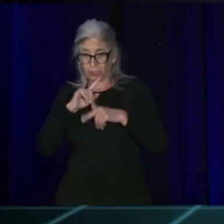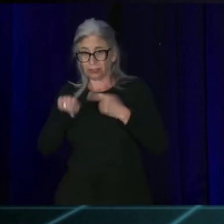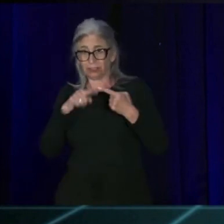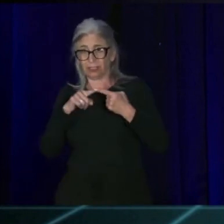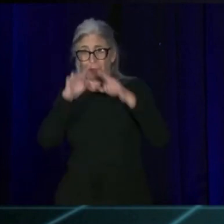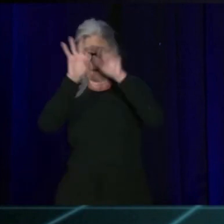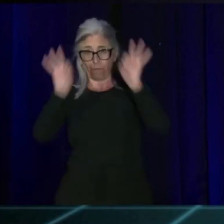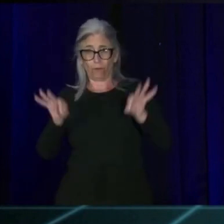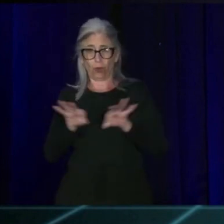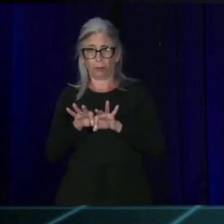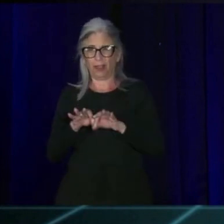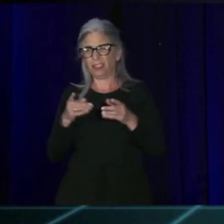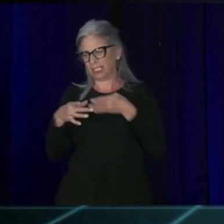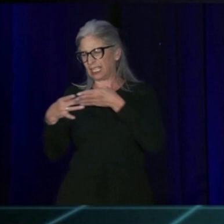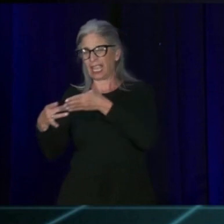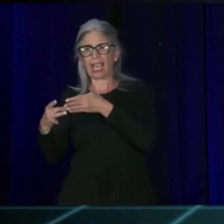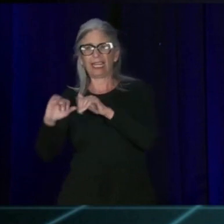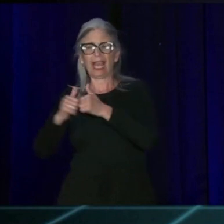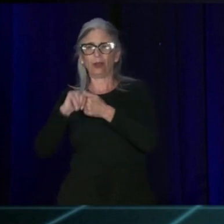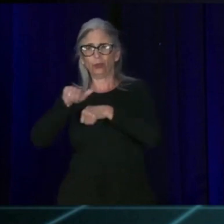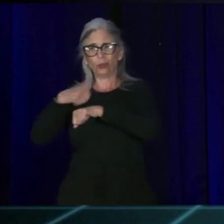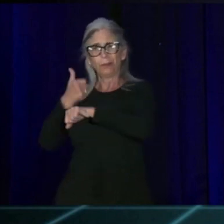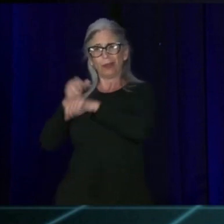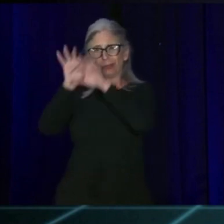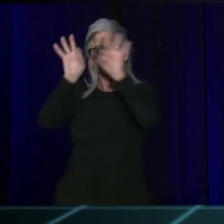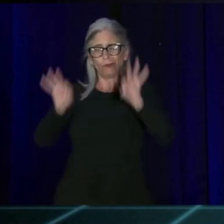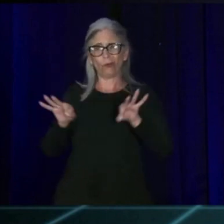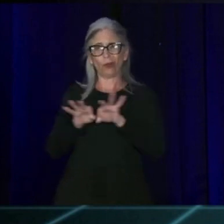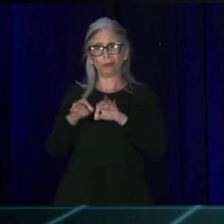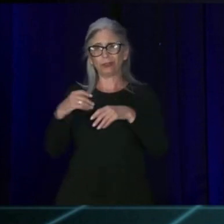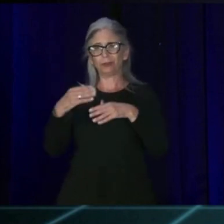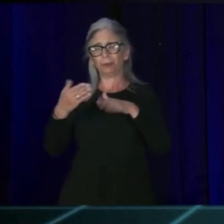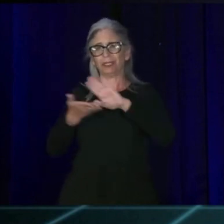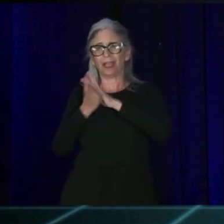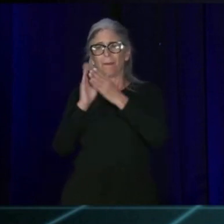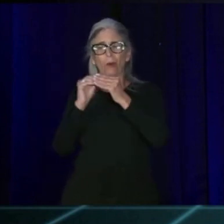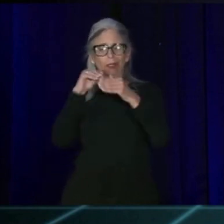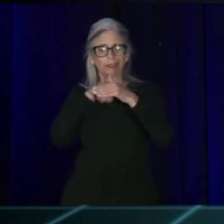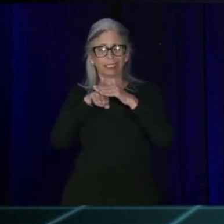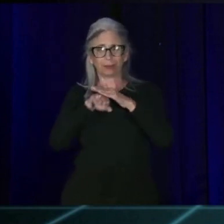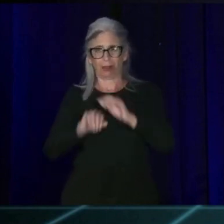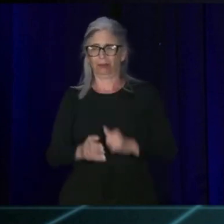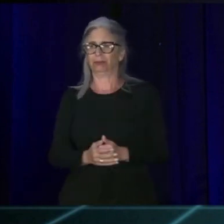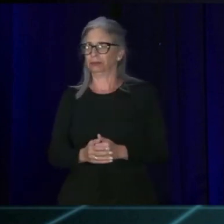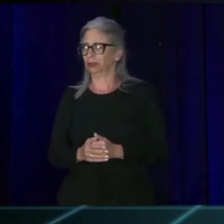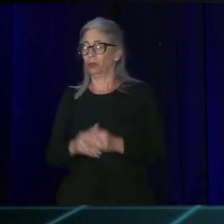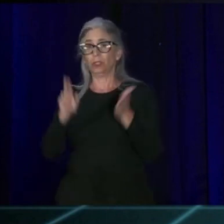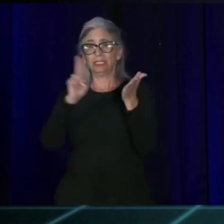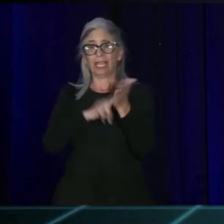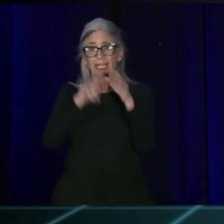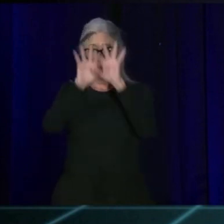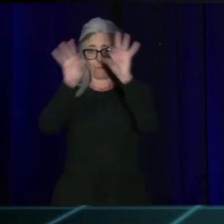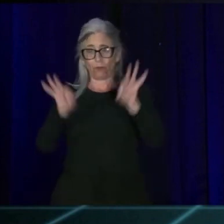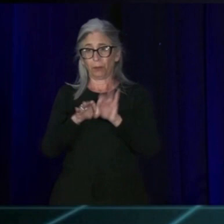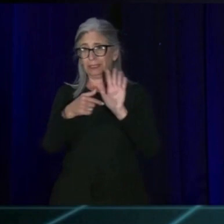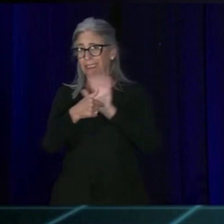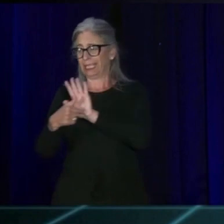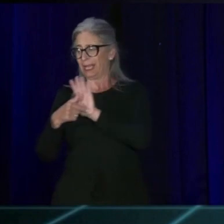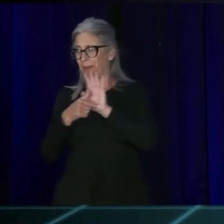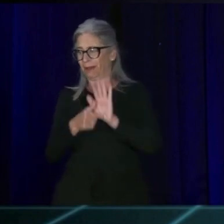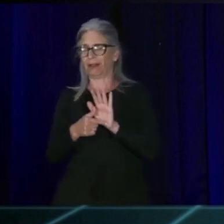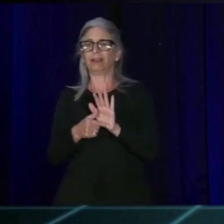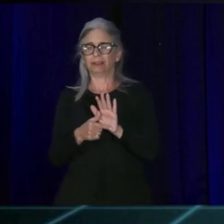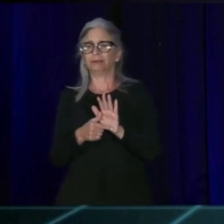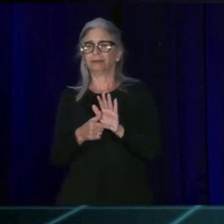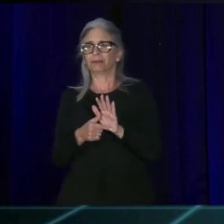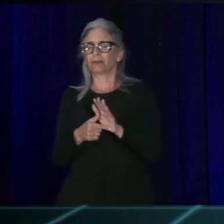practical guide on how we can build forms accessibly. We'll use this sign-up form as an example, and I'll walk you through implementing various